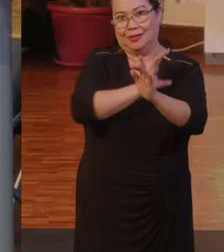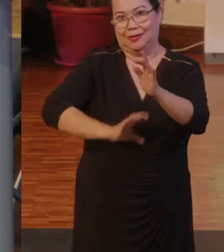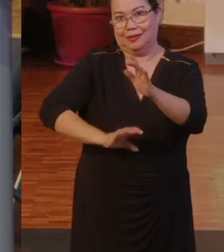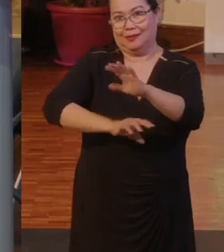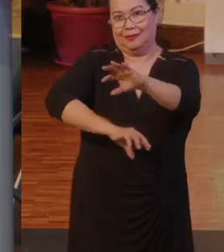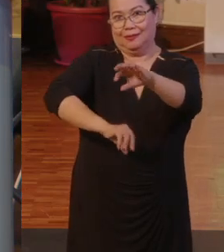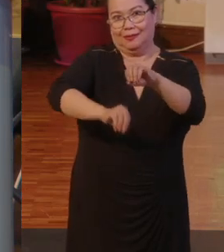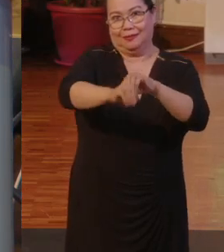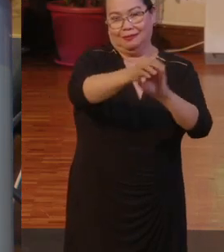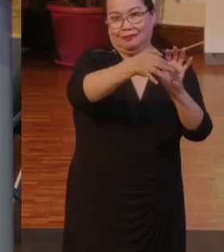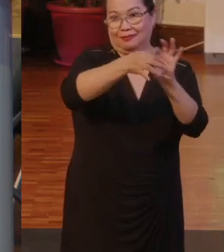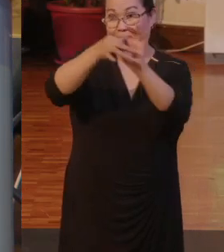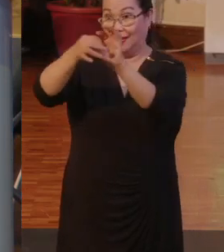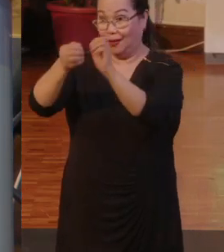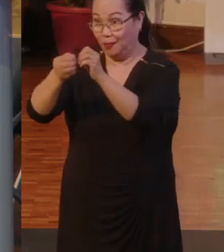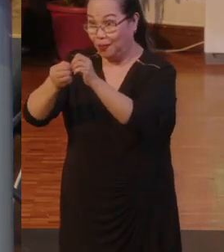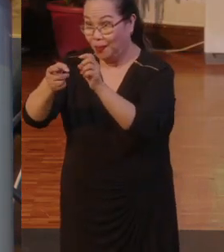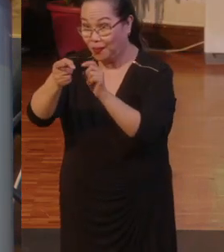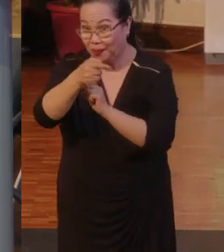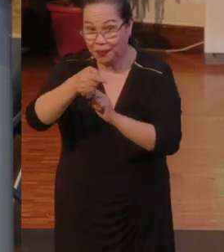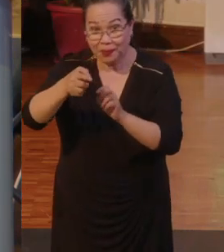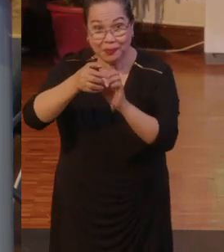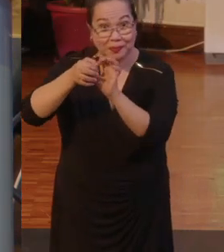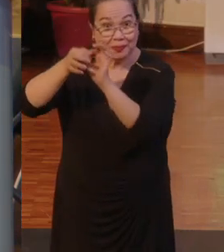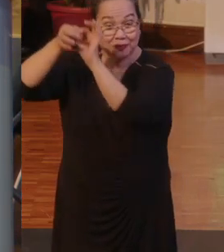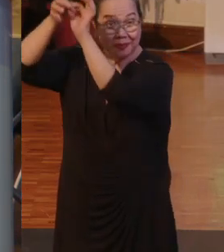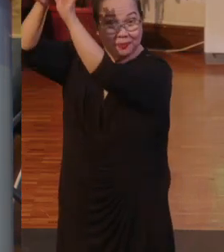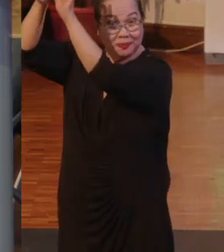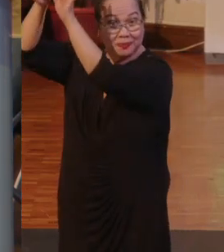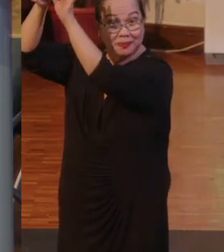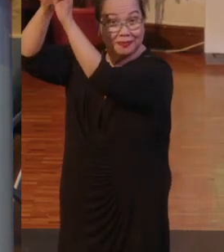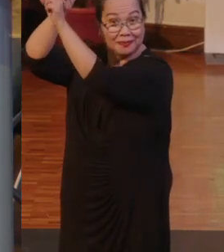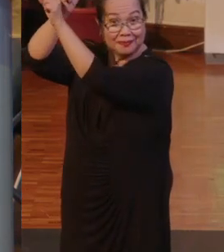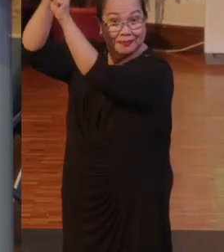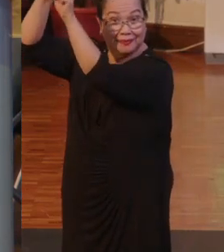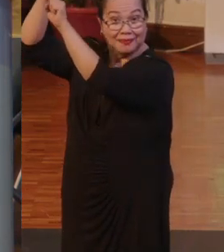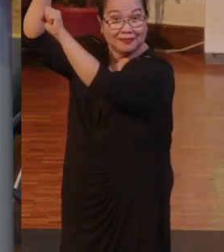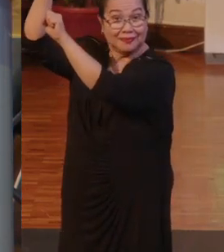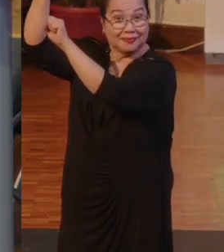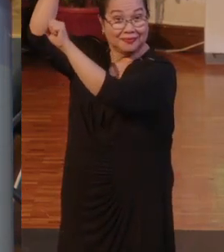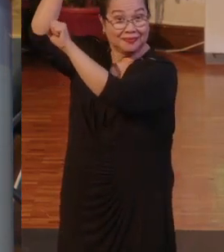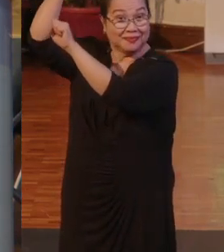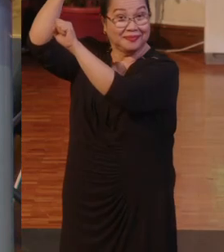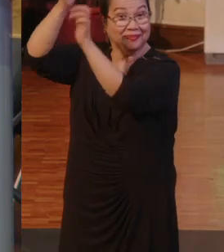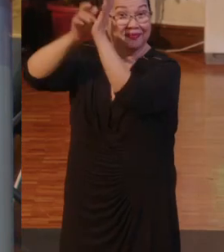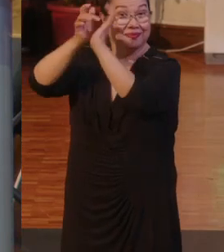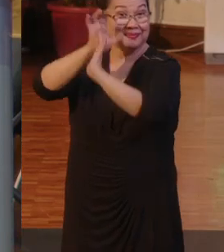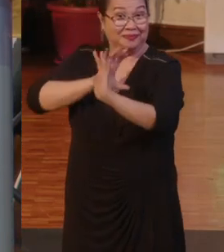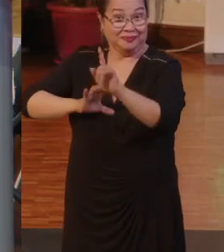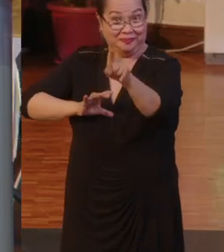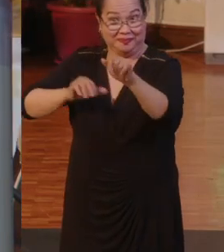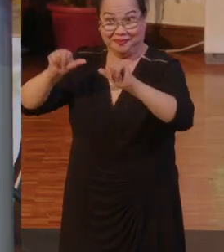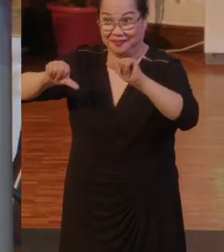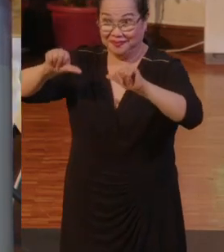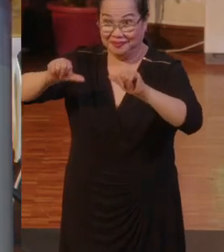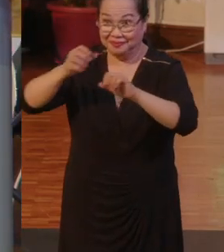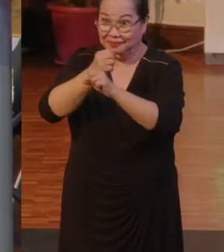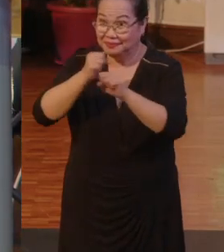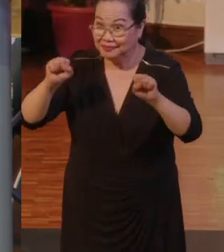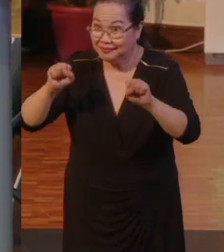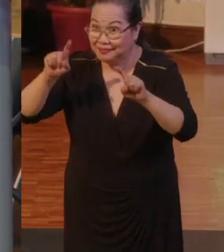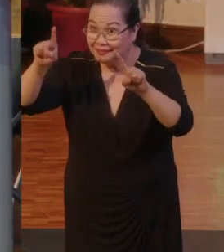much more now that we are reconciled shall we be saved by His life? Nagdududa ba kayo na kayo'y